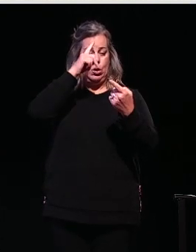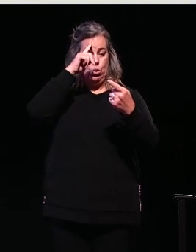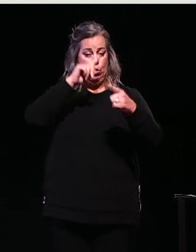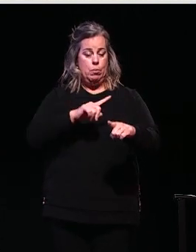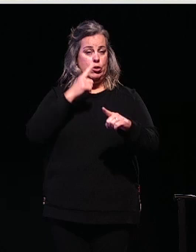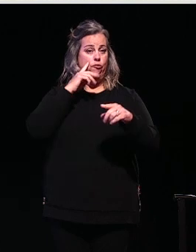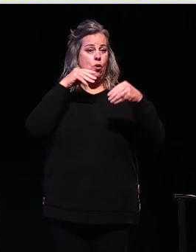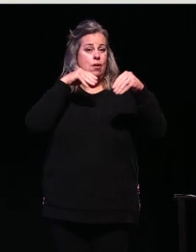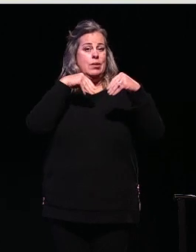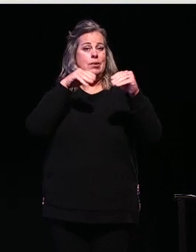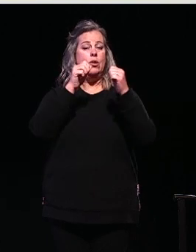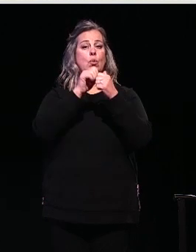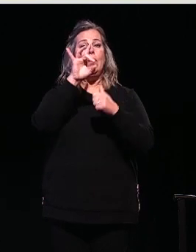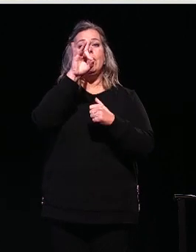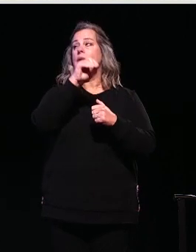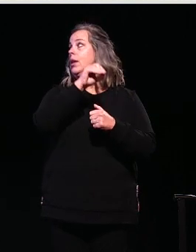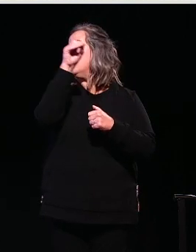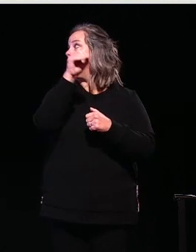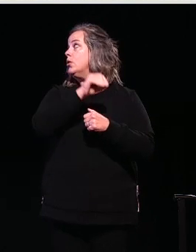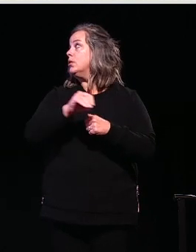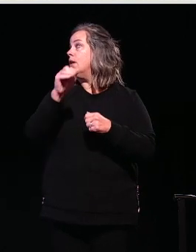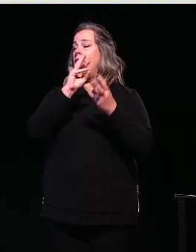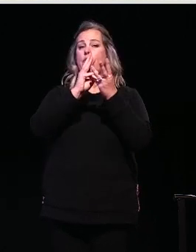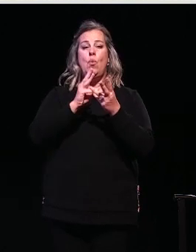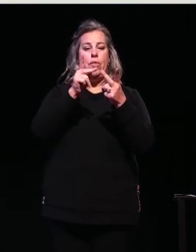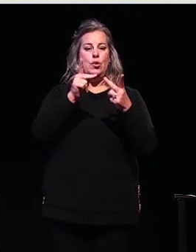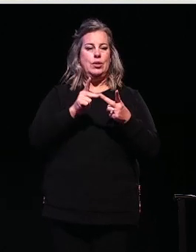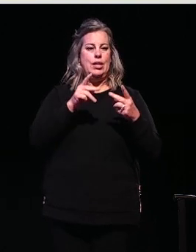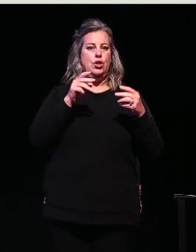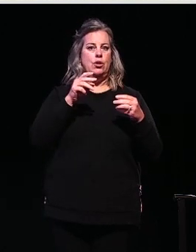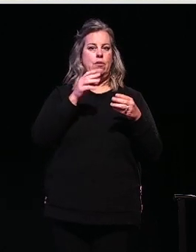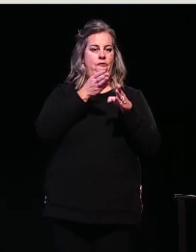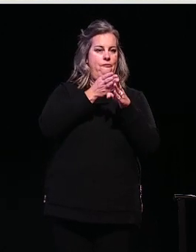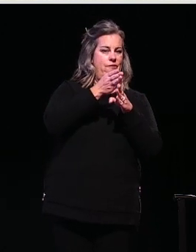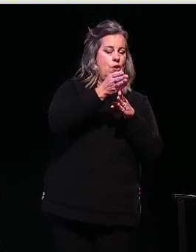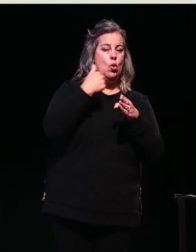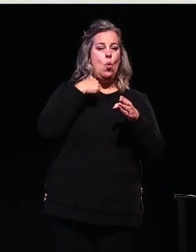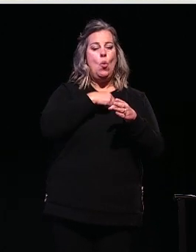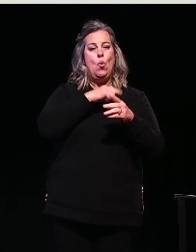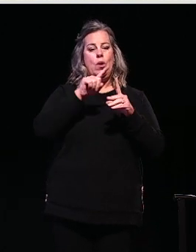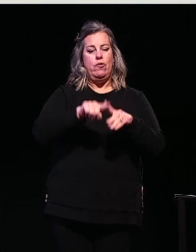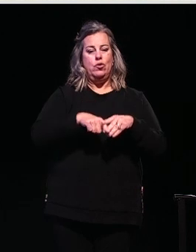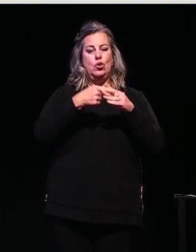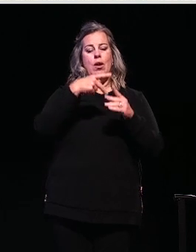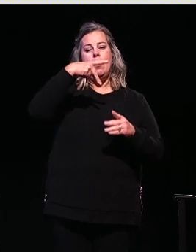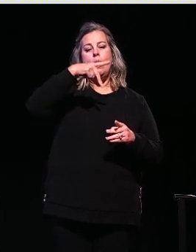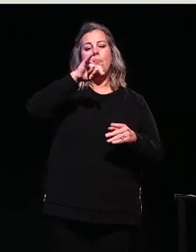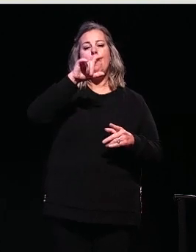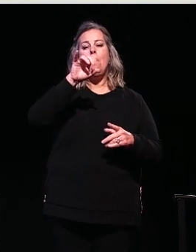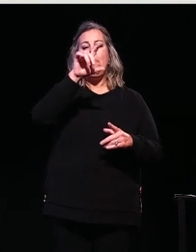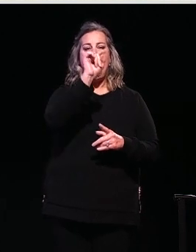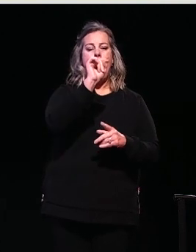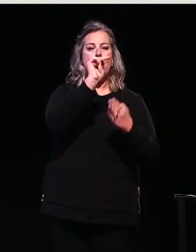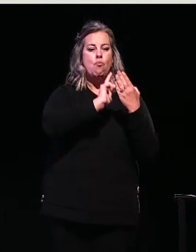agreements with 80% of the IoT weather station market. We've launched pilots and early customers with these folks that have been standing